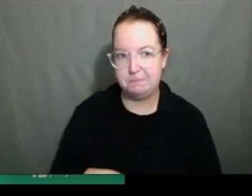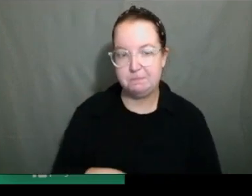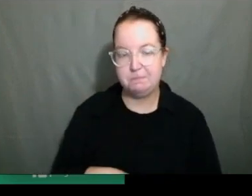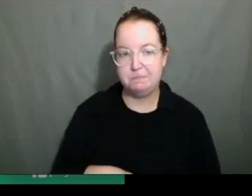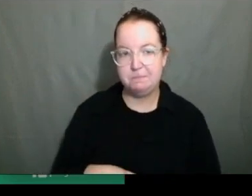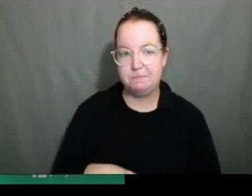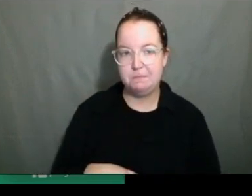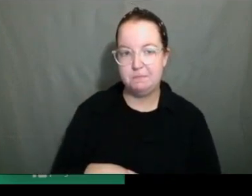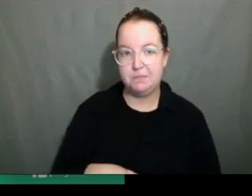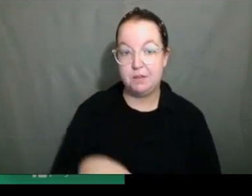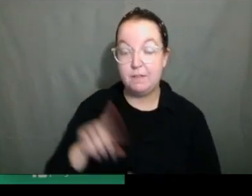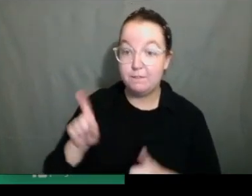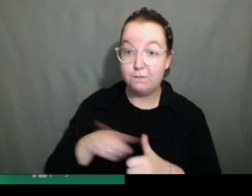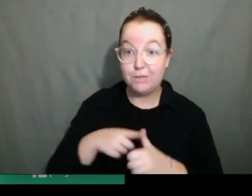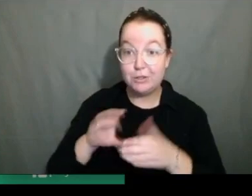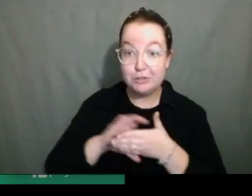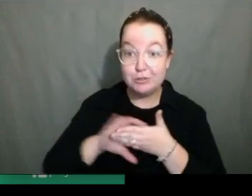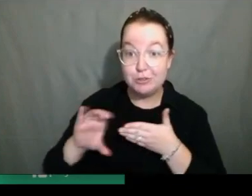July 2nd.